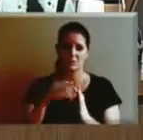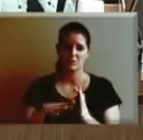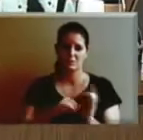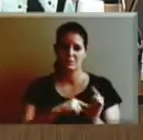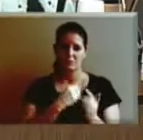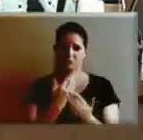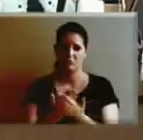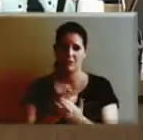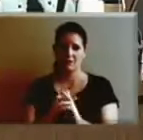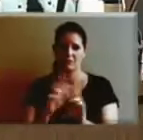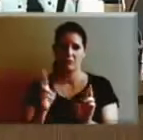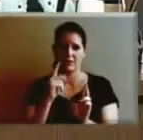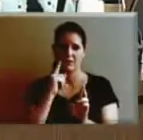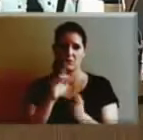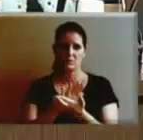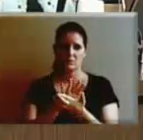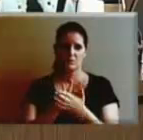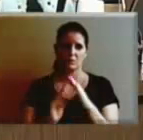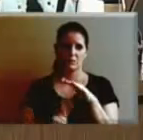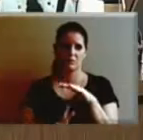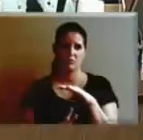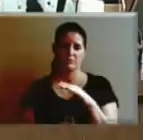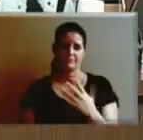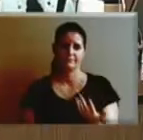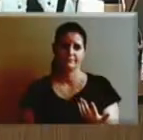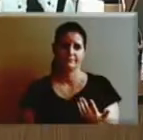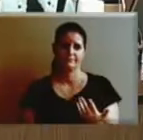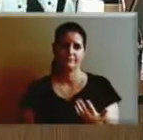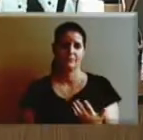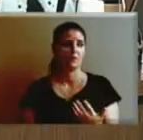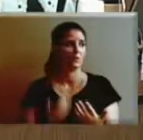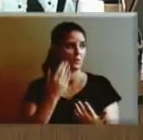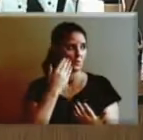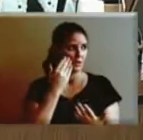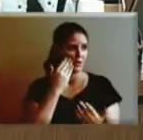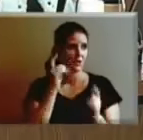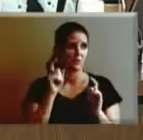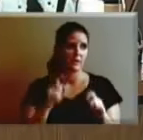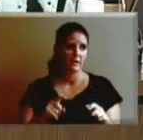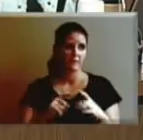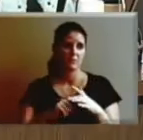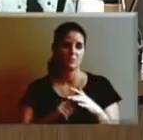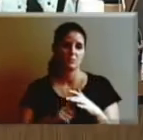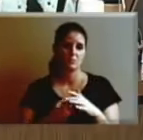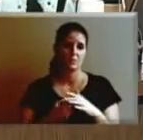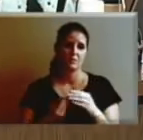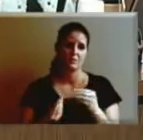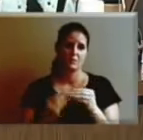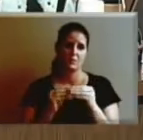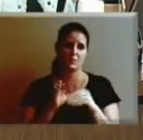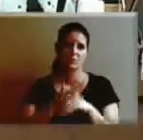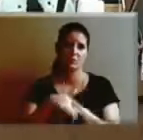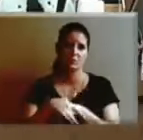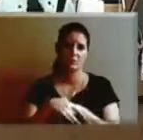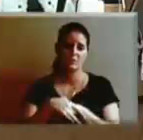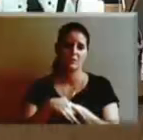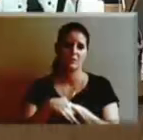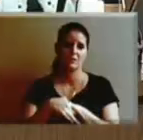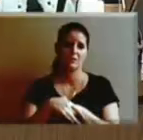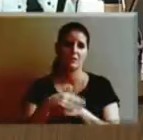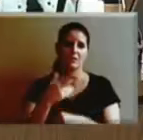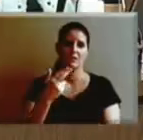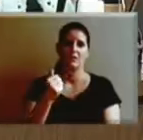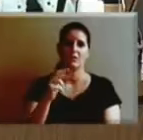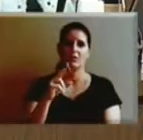ready to school in kindergarten. So we know that we have to start earlier. So Ms. Harden, our Chief